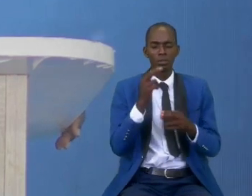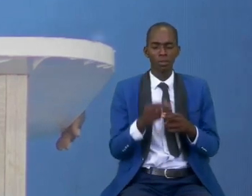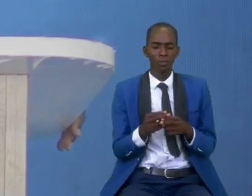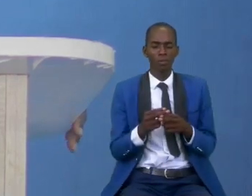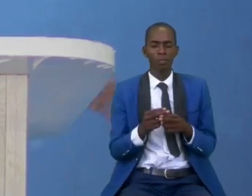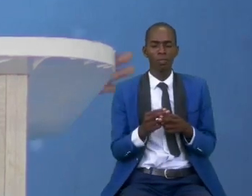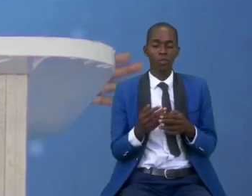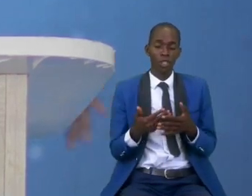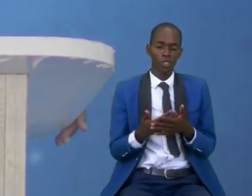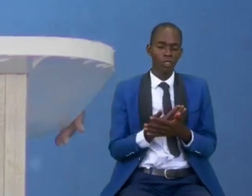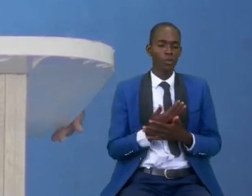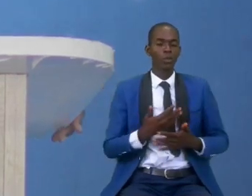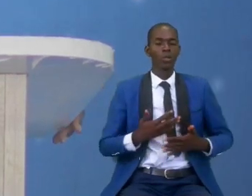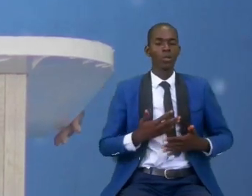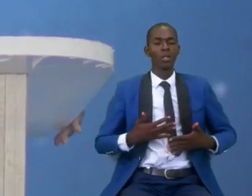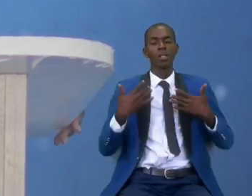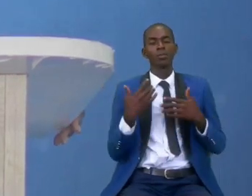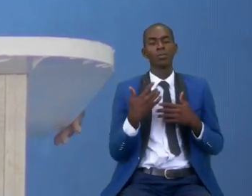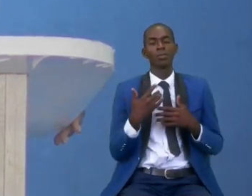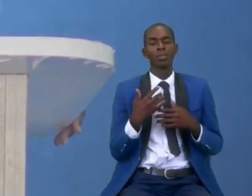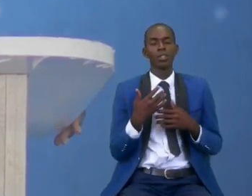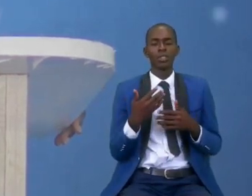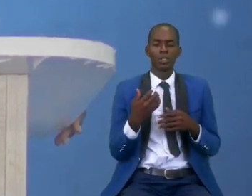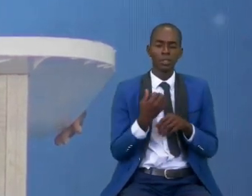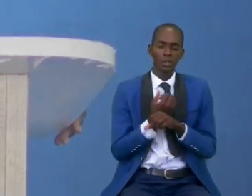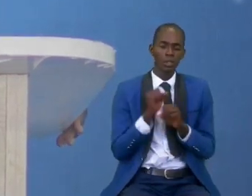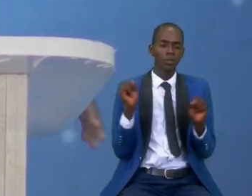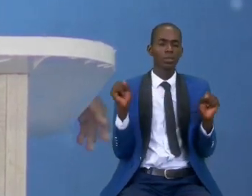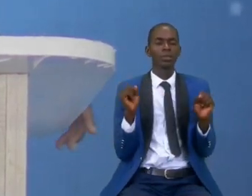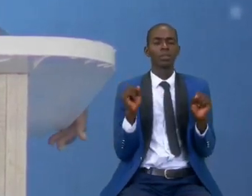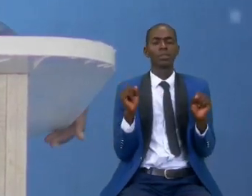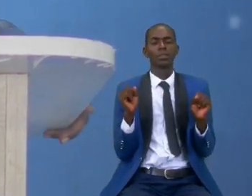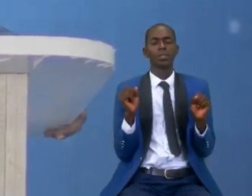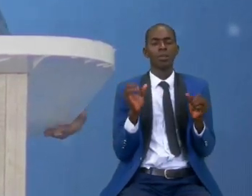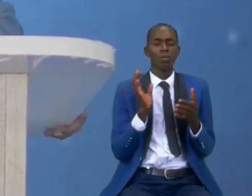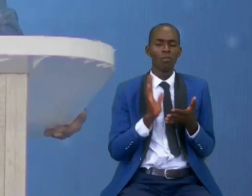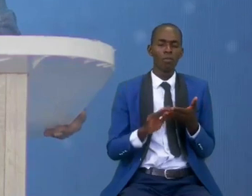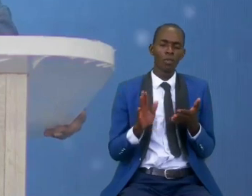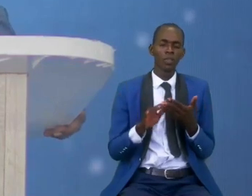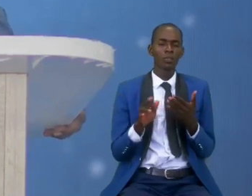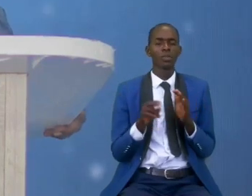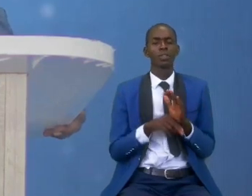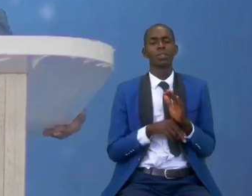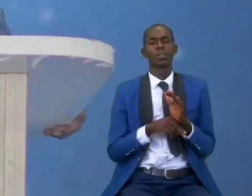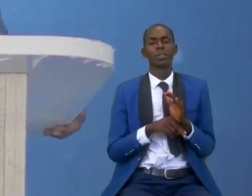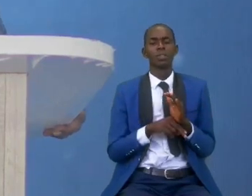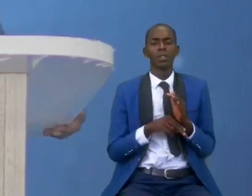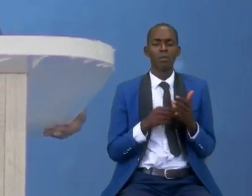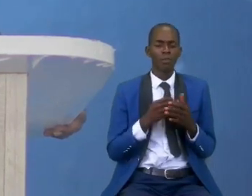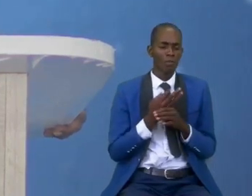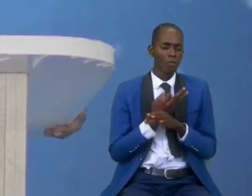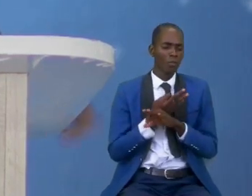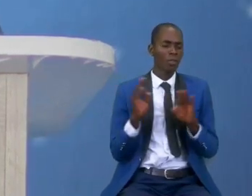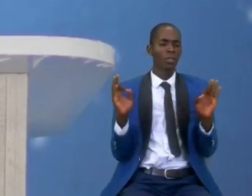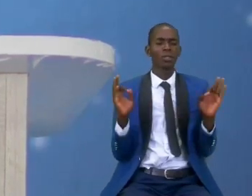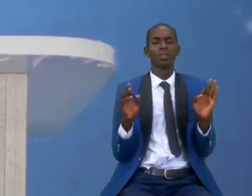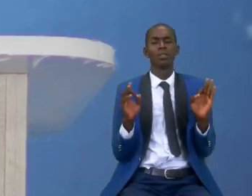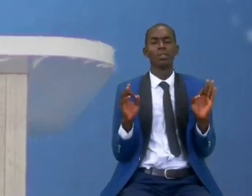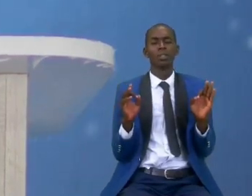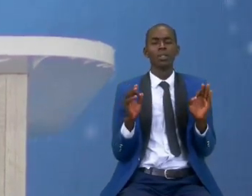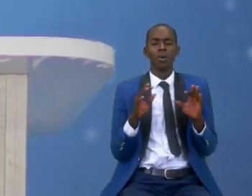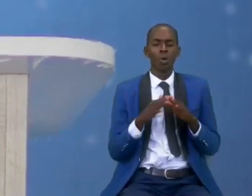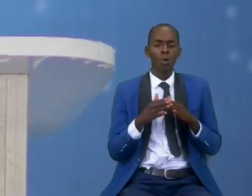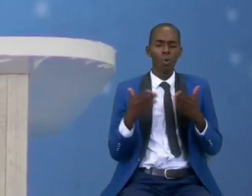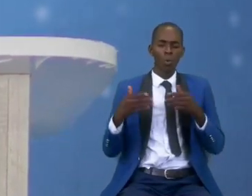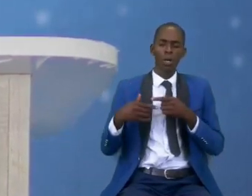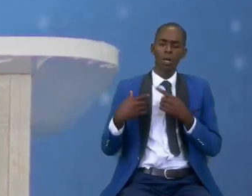Amen. Forgiveness. Amen. Freedom. Amen. An open heart. Amen. Peace with God.